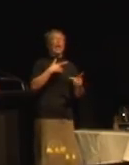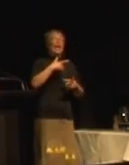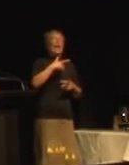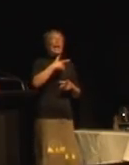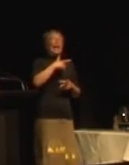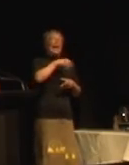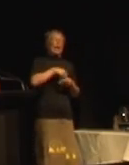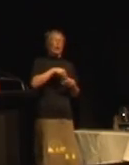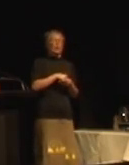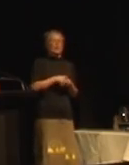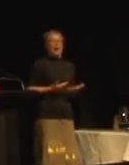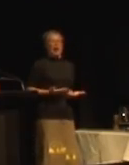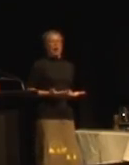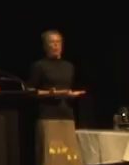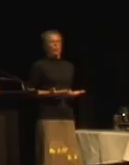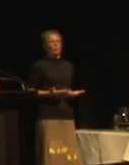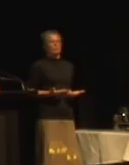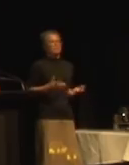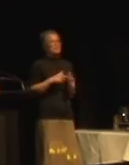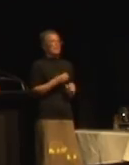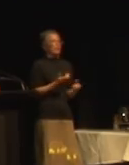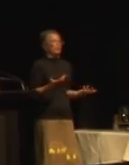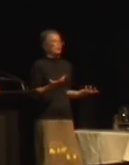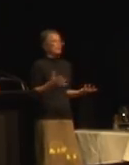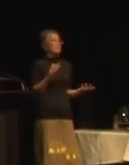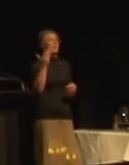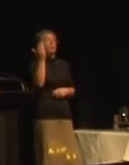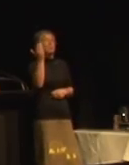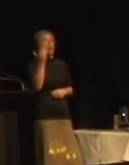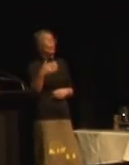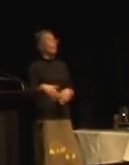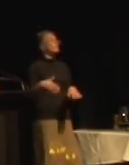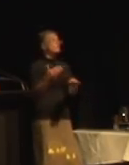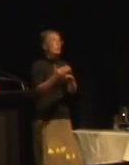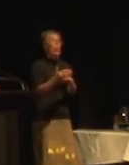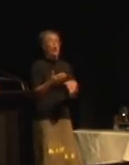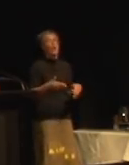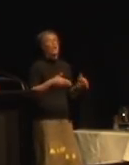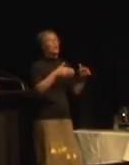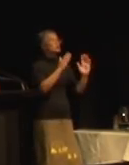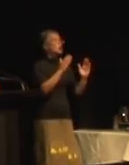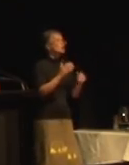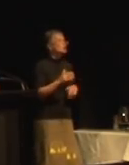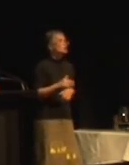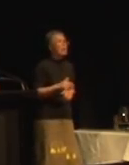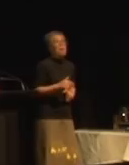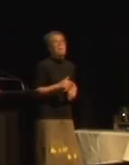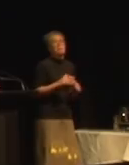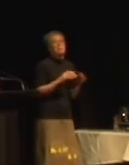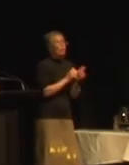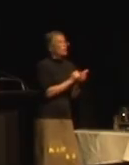on your phone or whatever. Could be an example from school, work, church group, sports team,